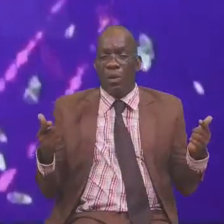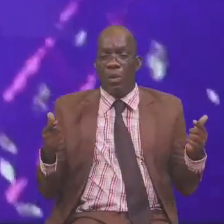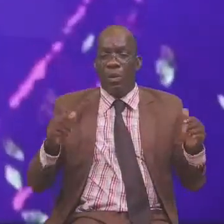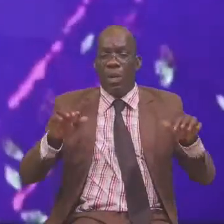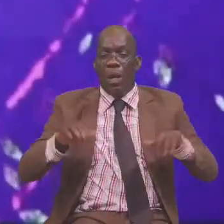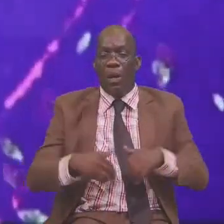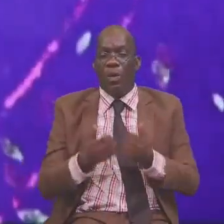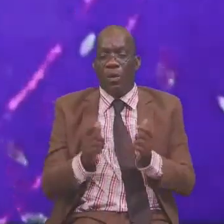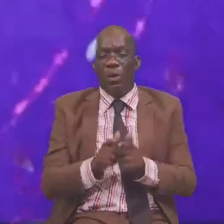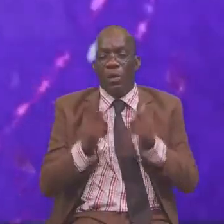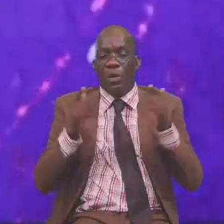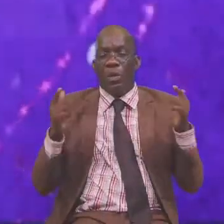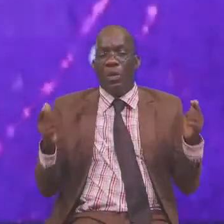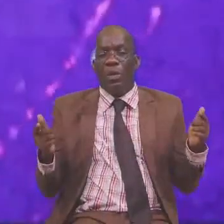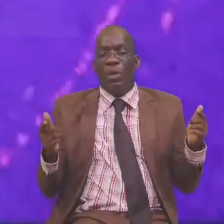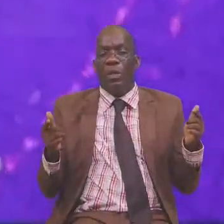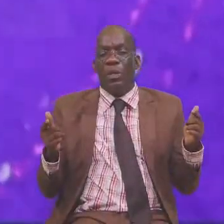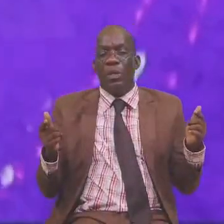how